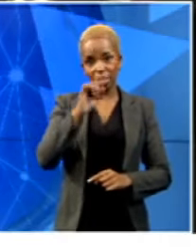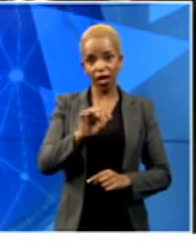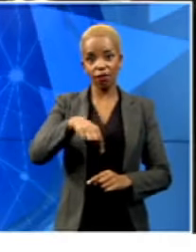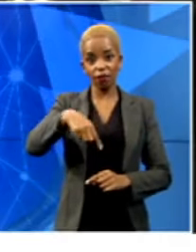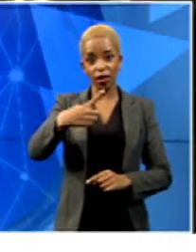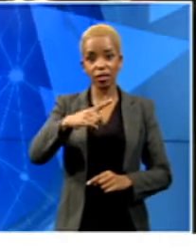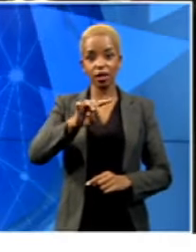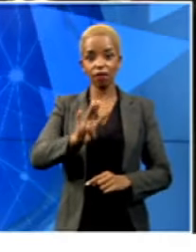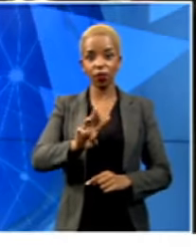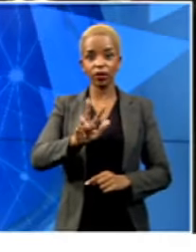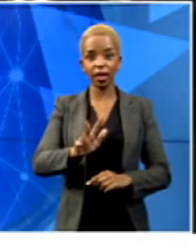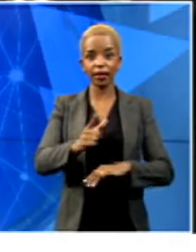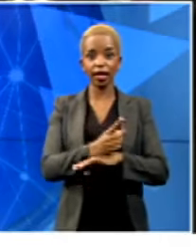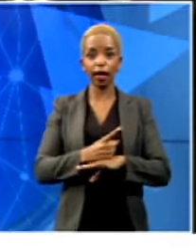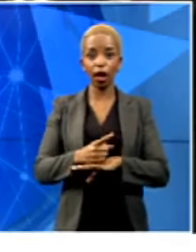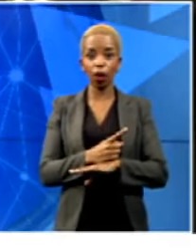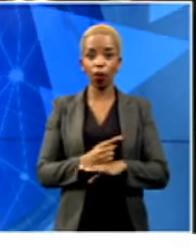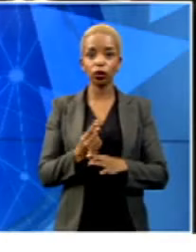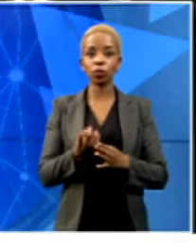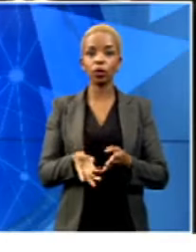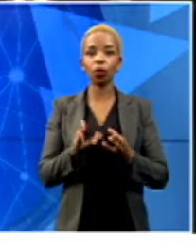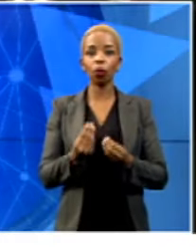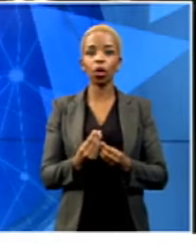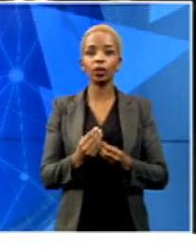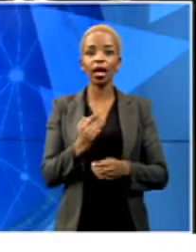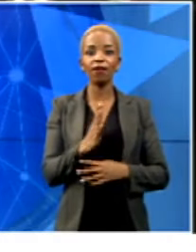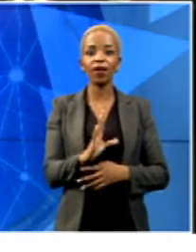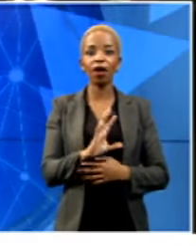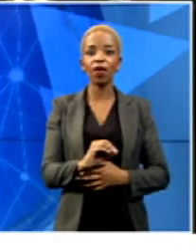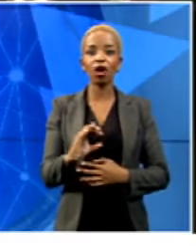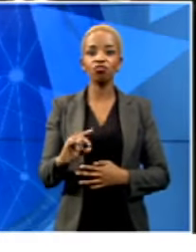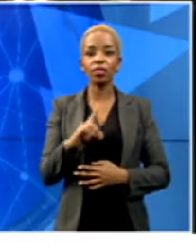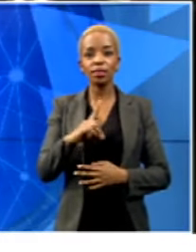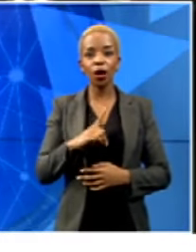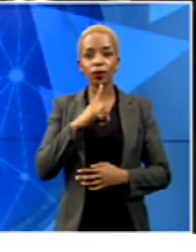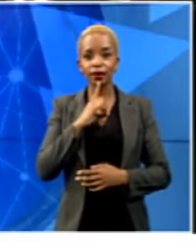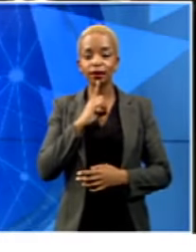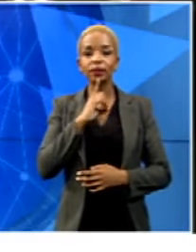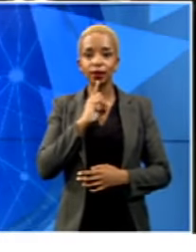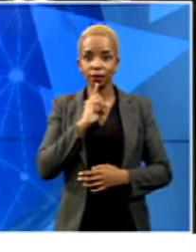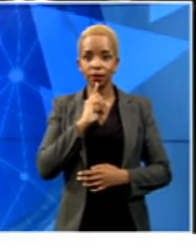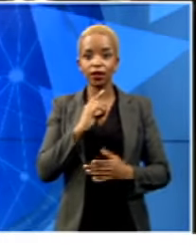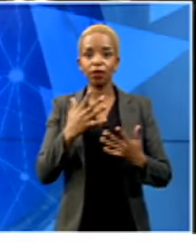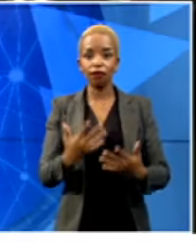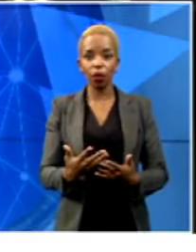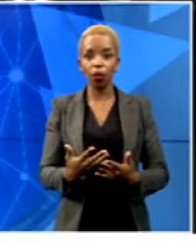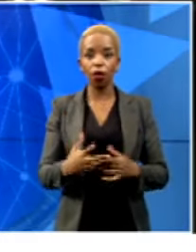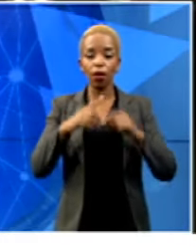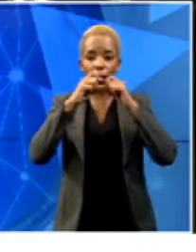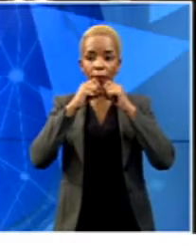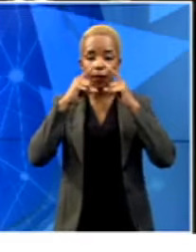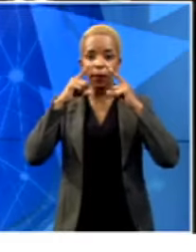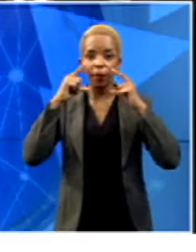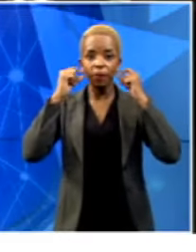we raised just north of 500,000 Rand for this cause, and we'll start procuring our masks and our first